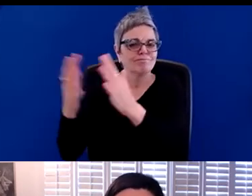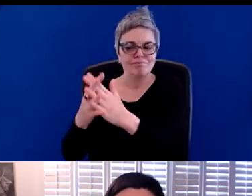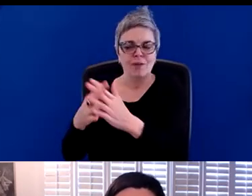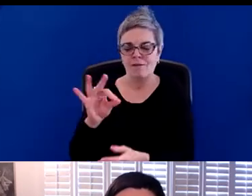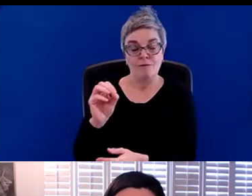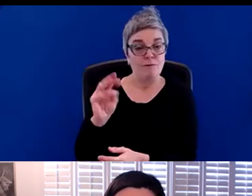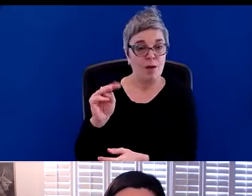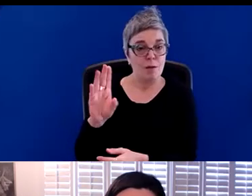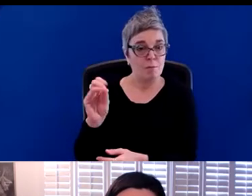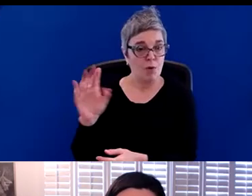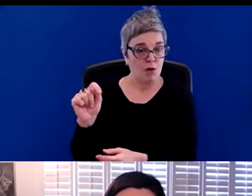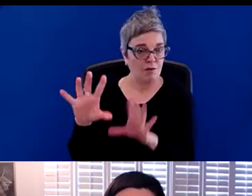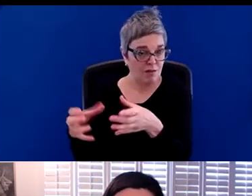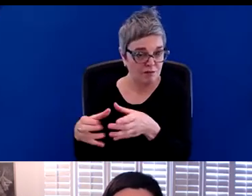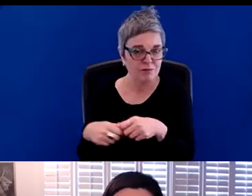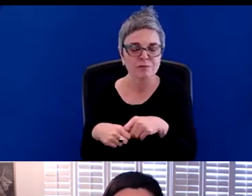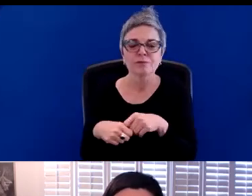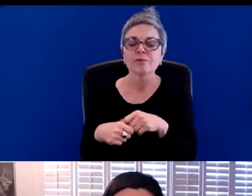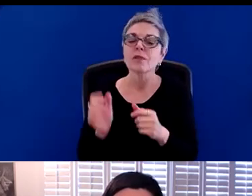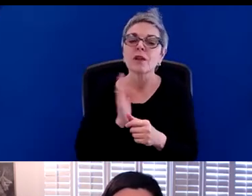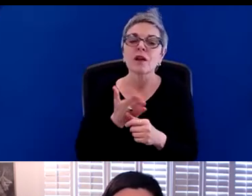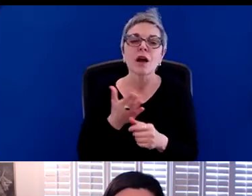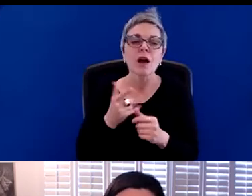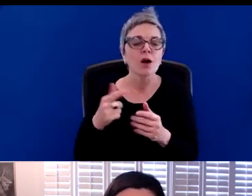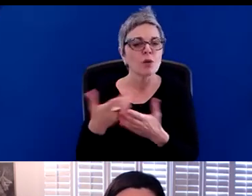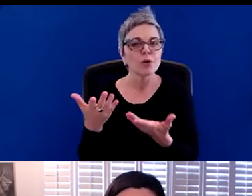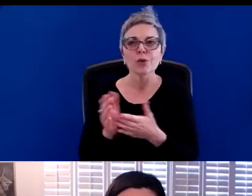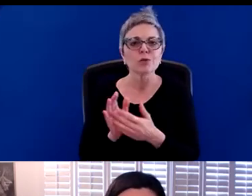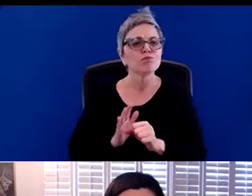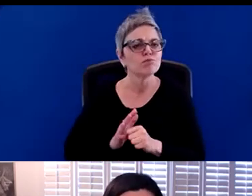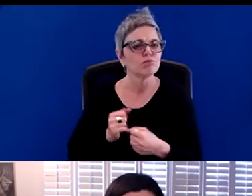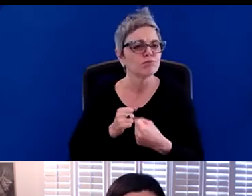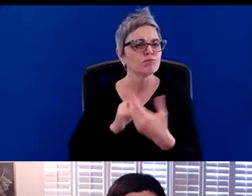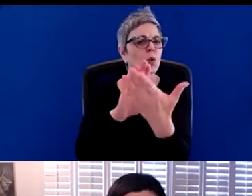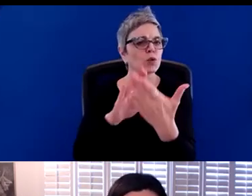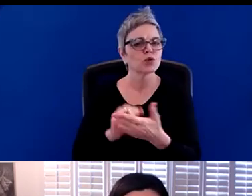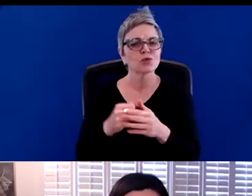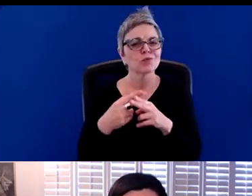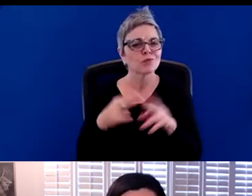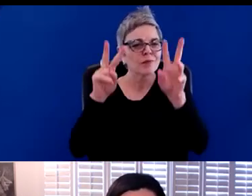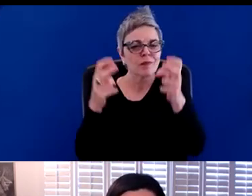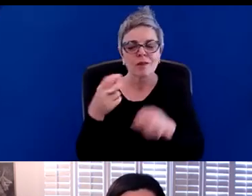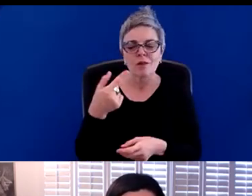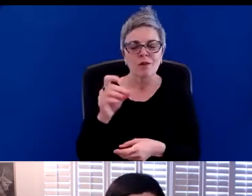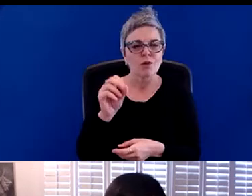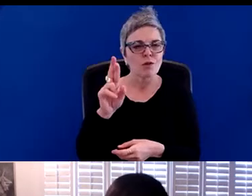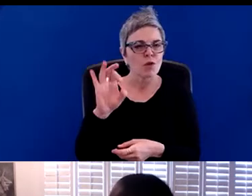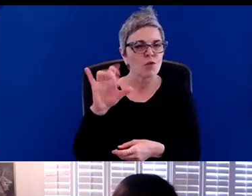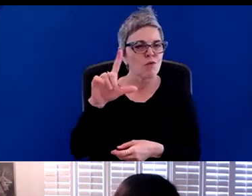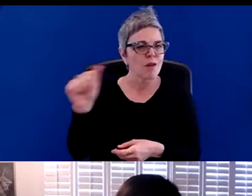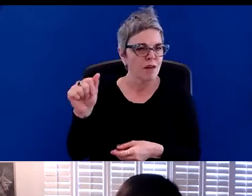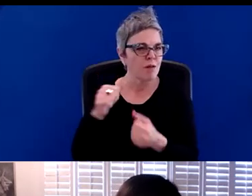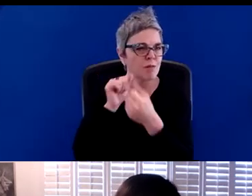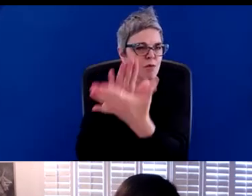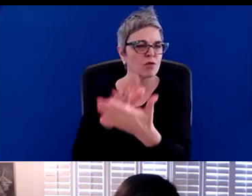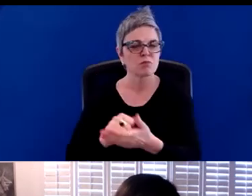Our tactics have been, I would say, guerrilla tactics in a lot of way, in trying to say, okay, these are the voices